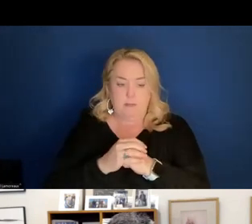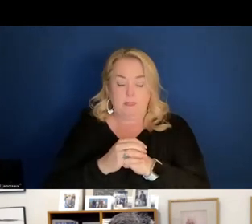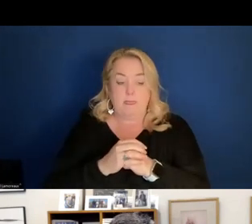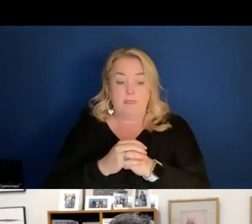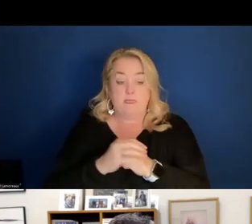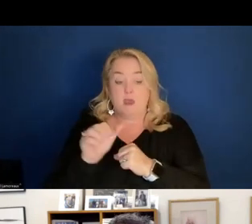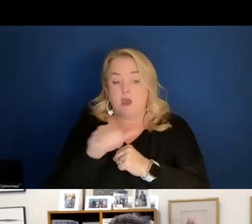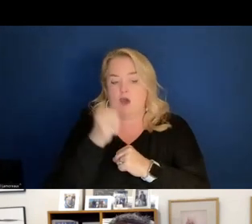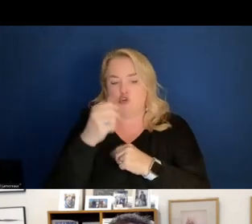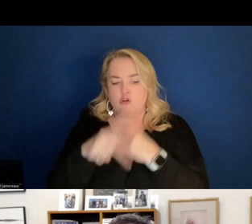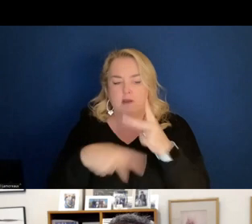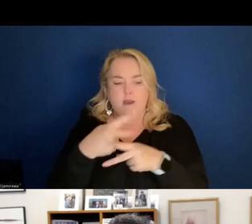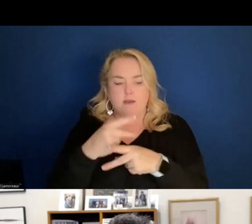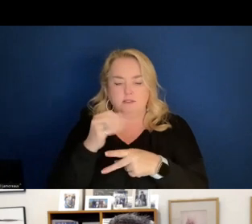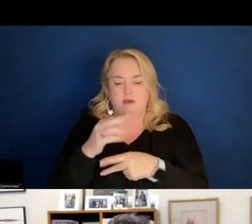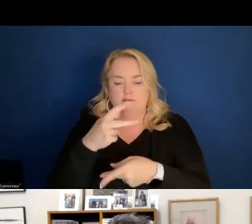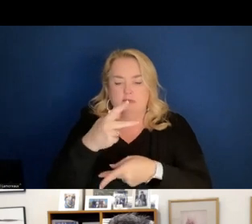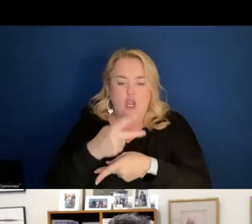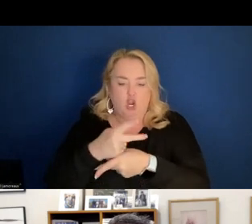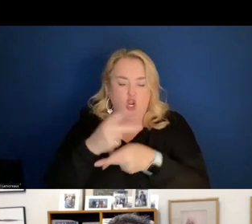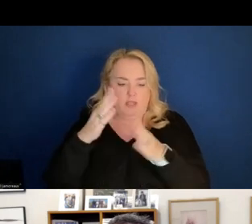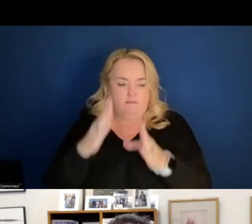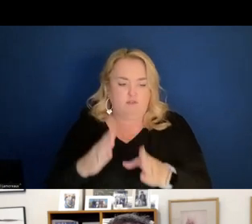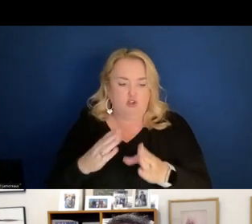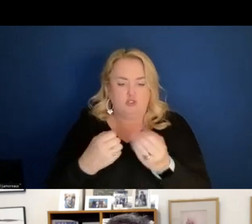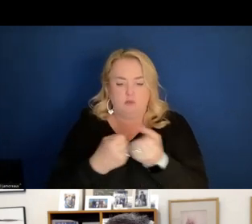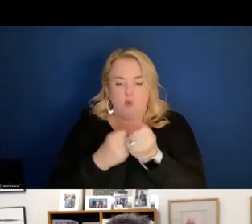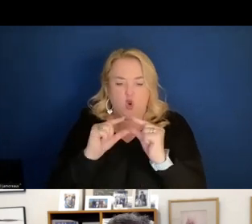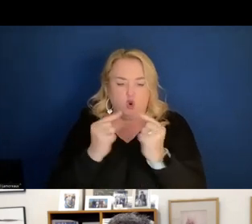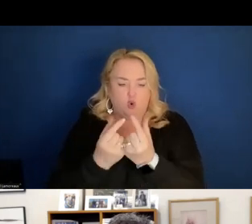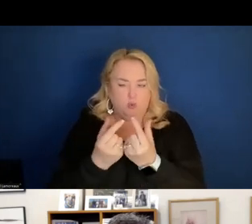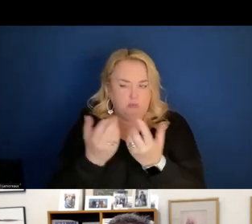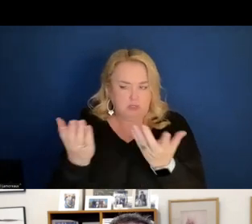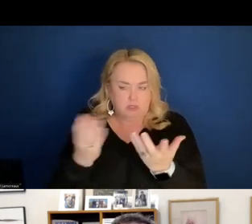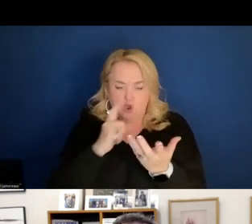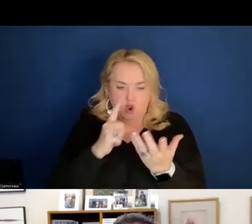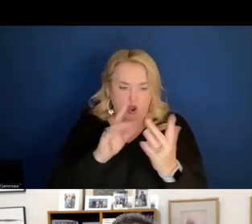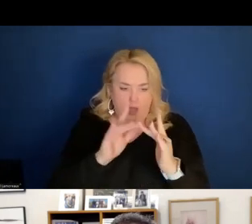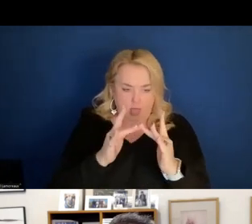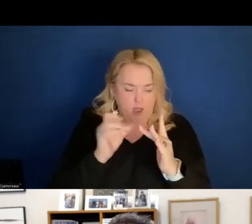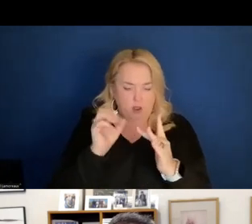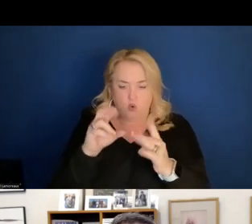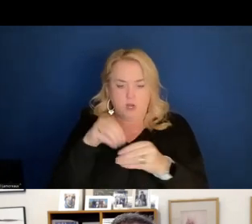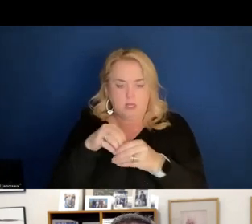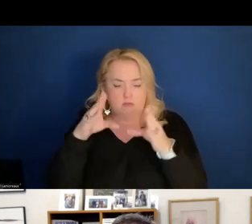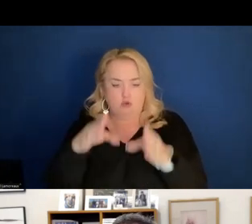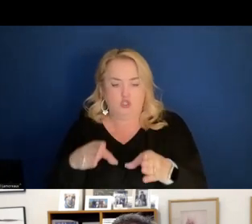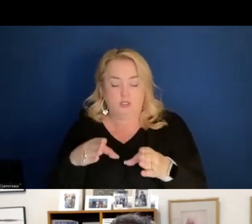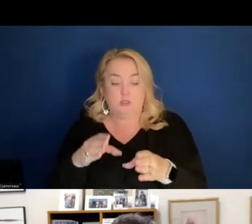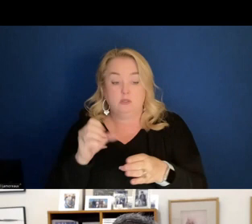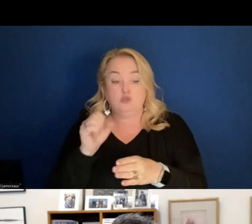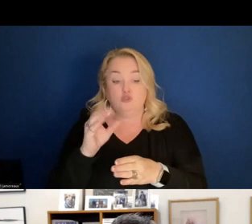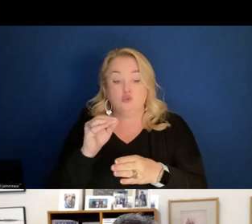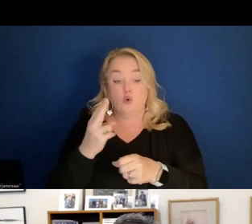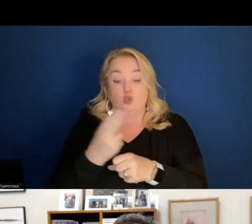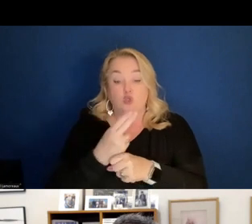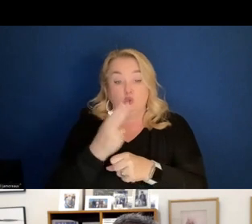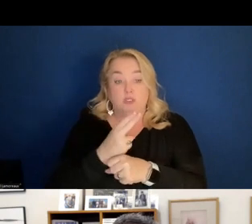of caregiving and other support groups that are out there, either online or in person? Again, using